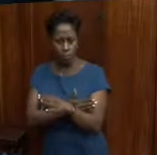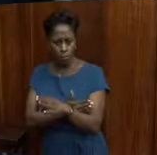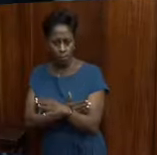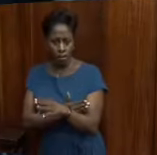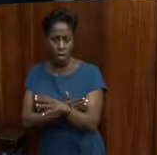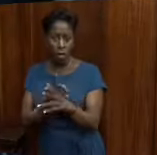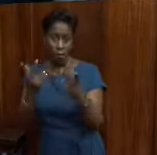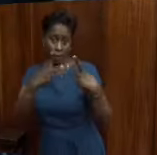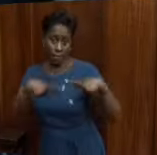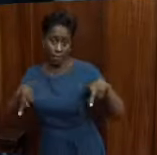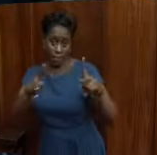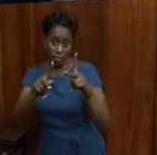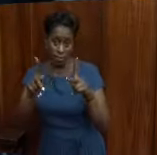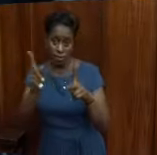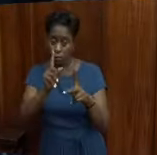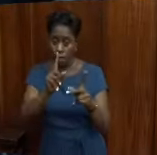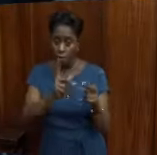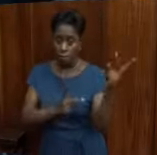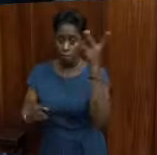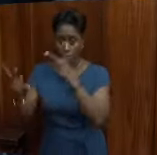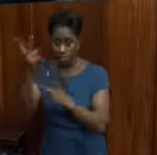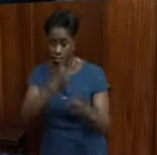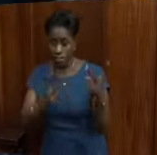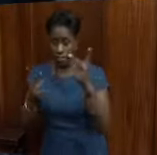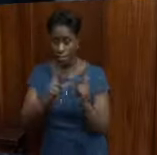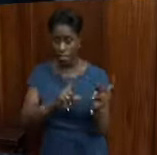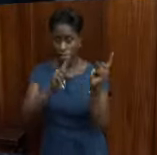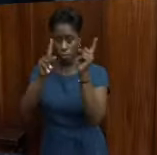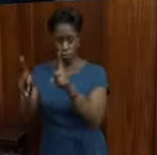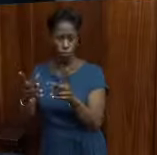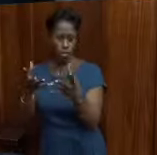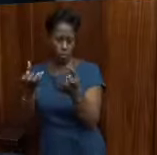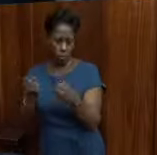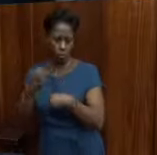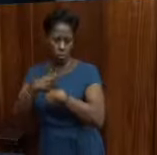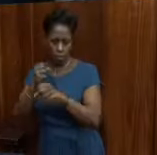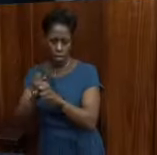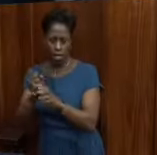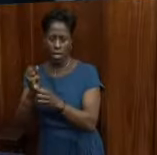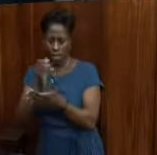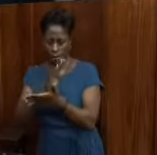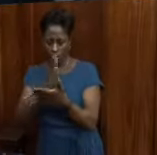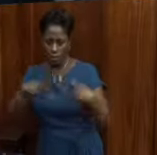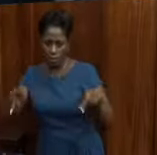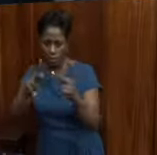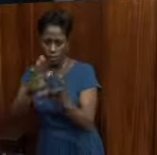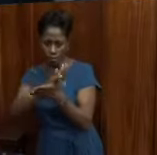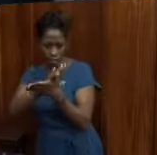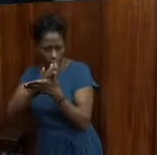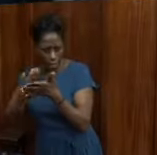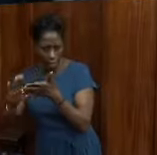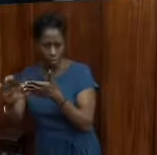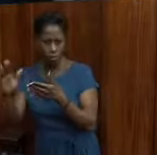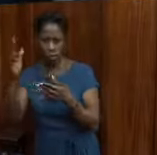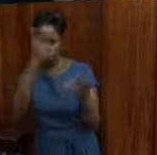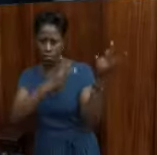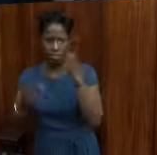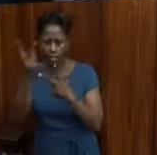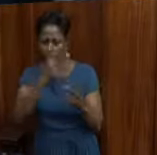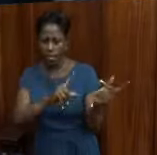sustainable recovery post-COVID-19. An amount of $18.77 million is provided